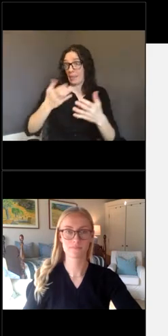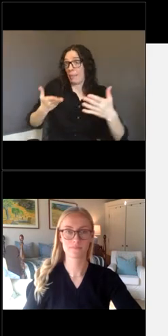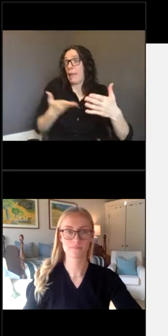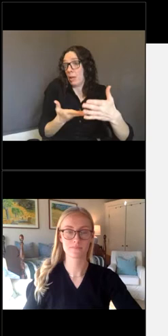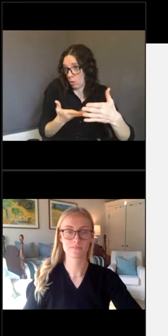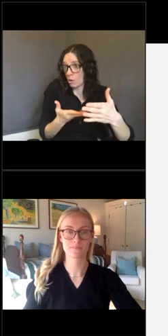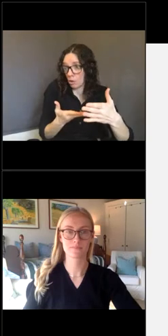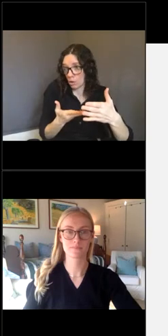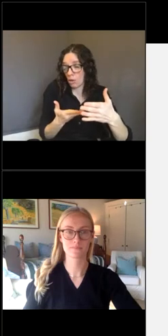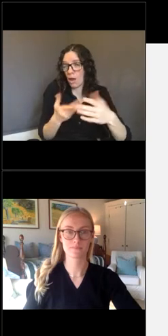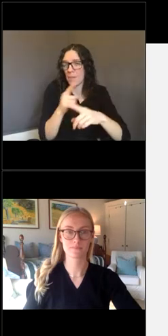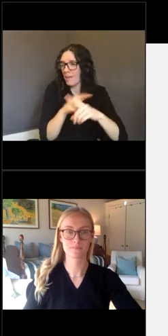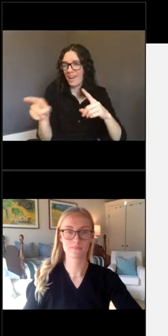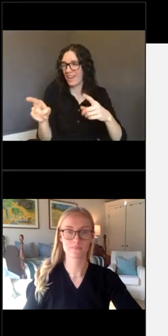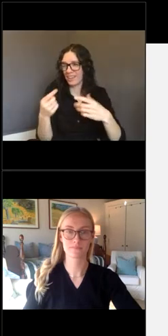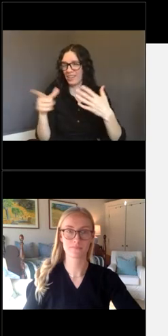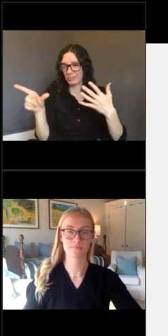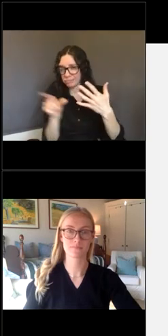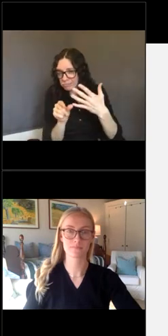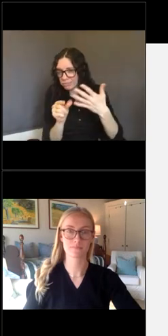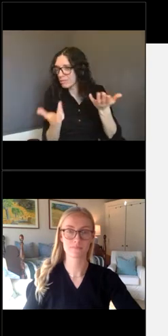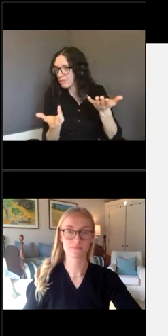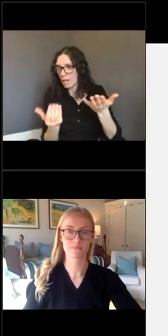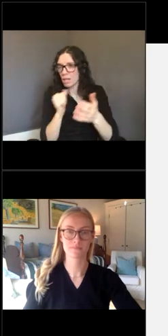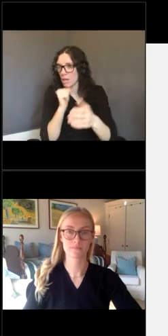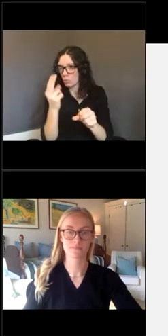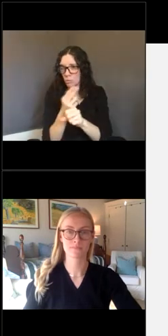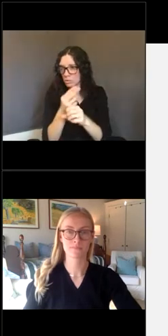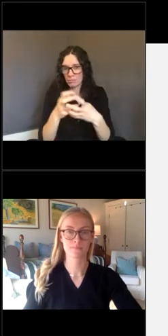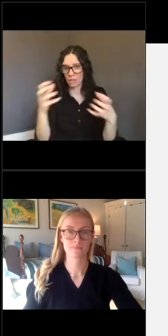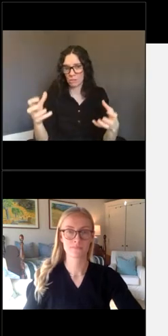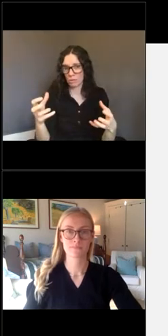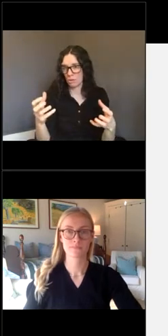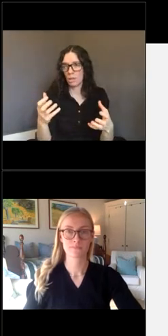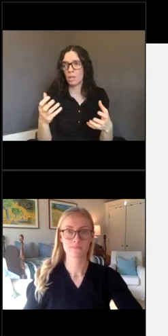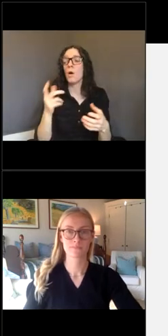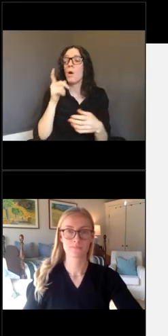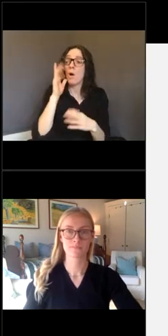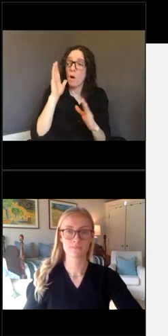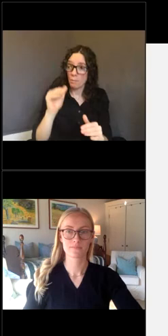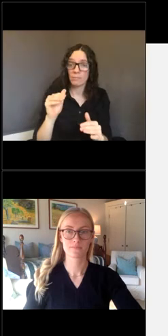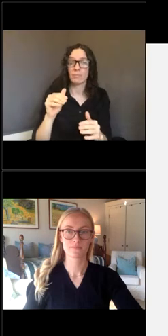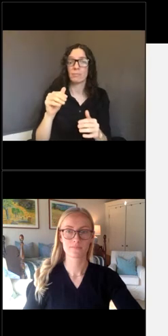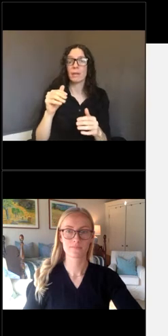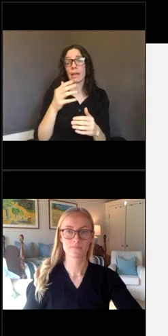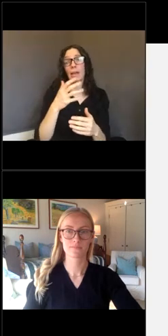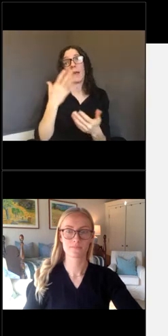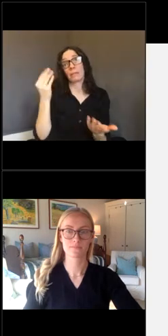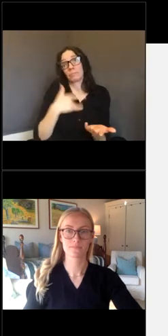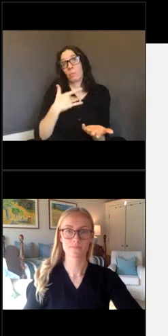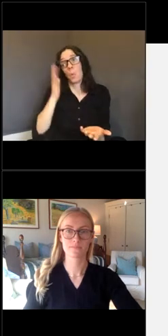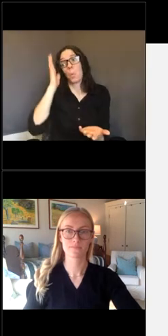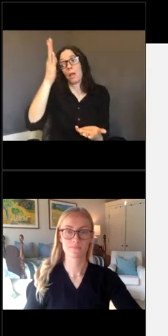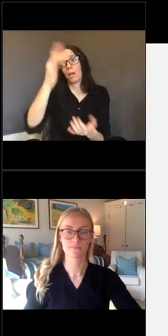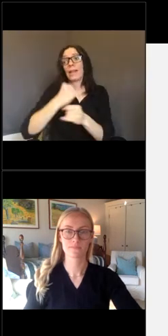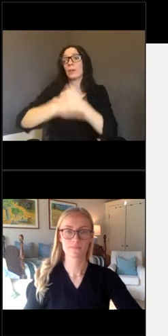it's there and it is becoming much more prevalent in all of the international